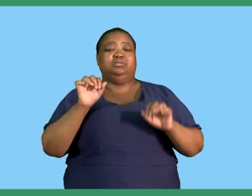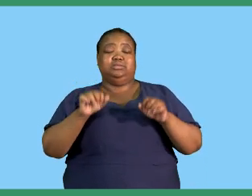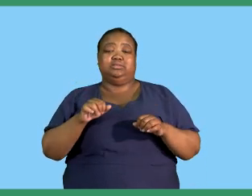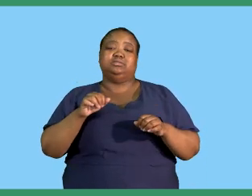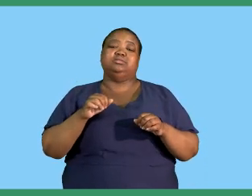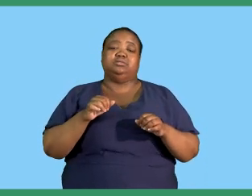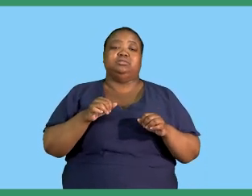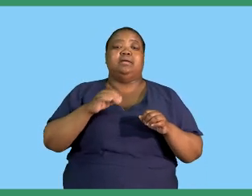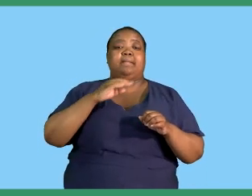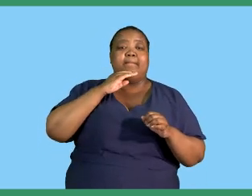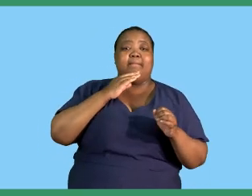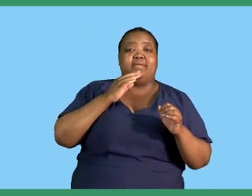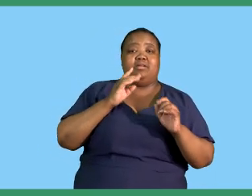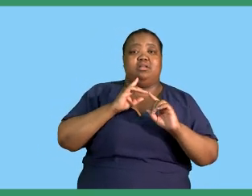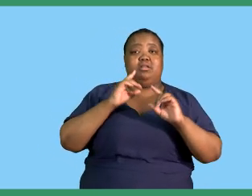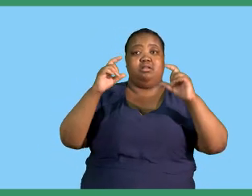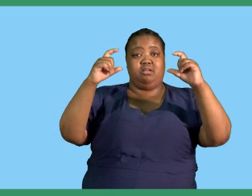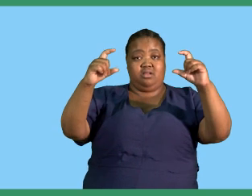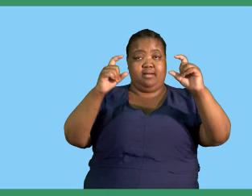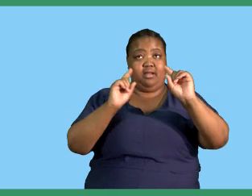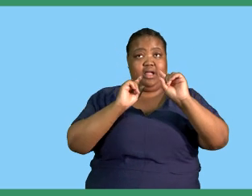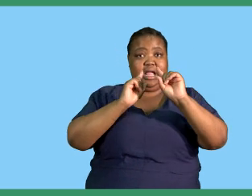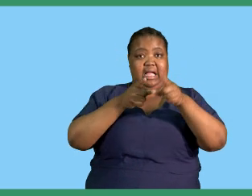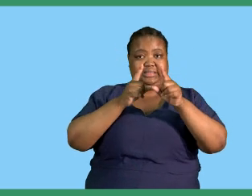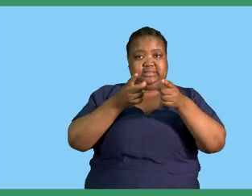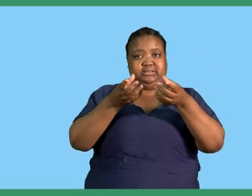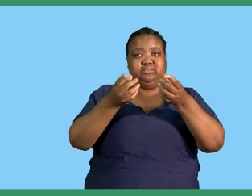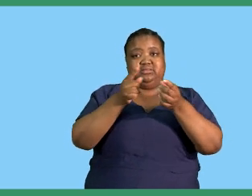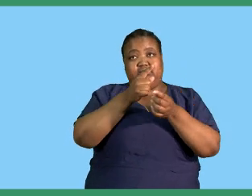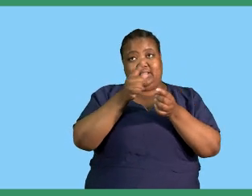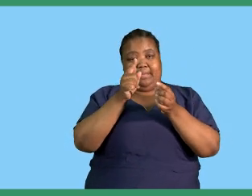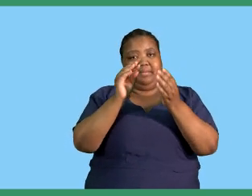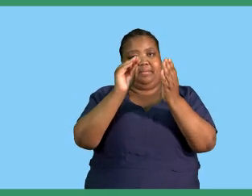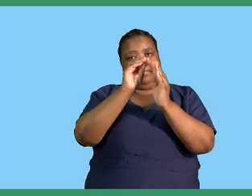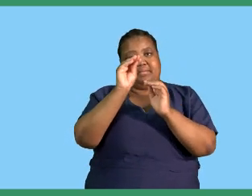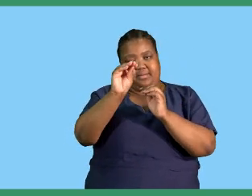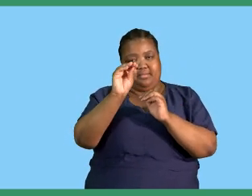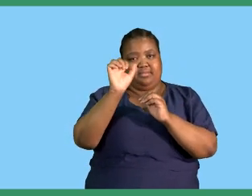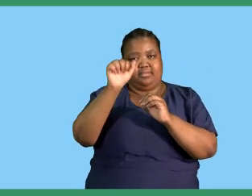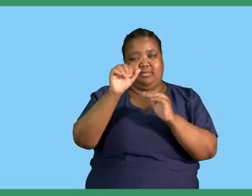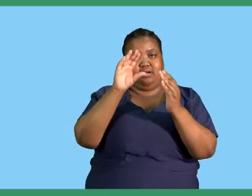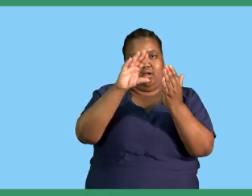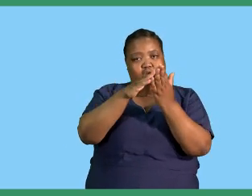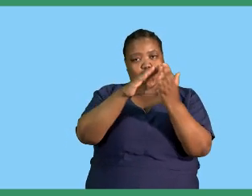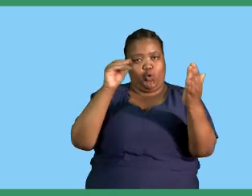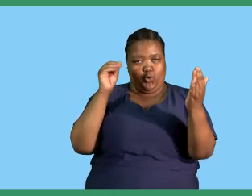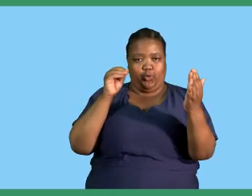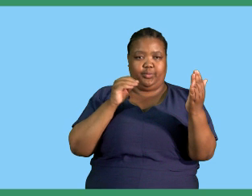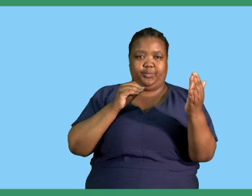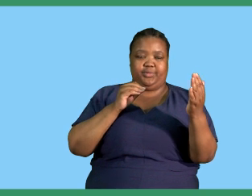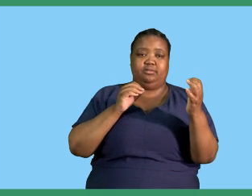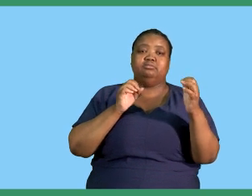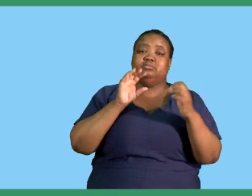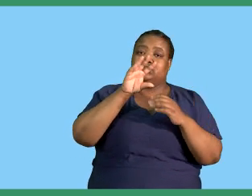it means you are taking the answer from where? From the scenario. The answers are here in the scenario, right? How